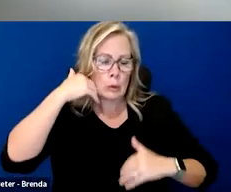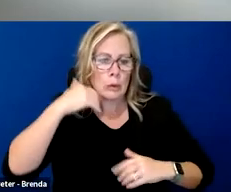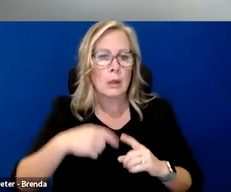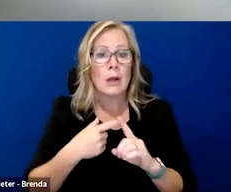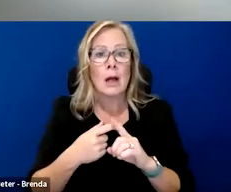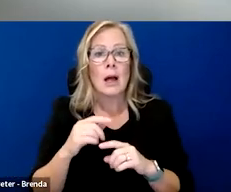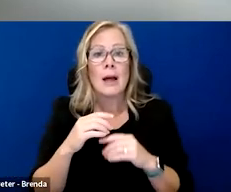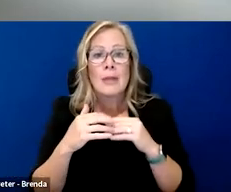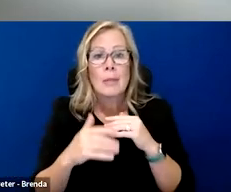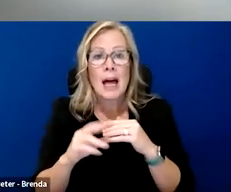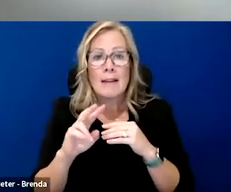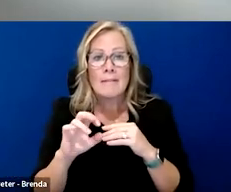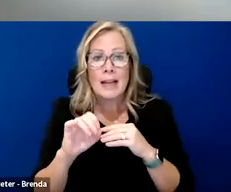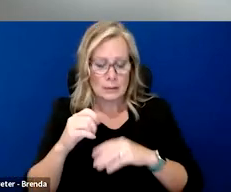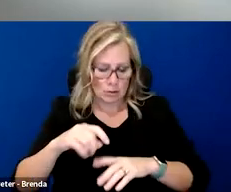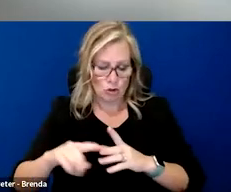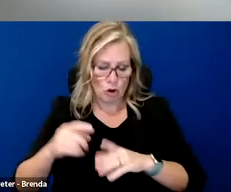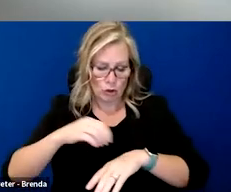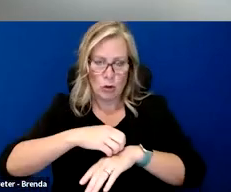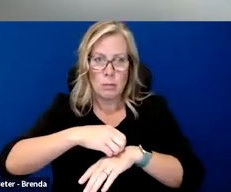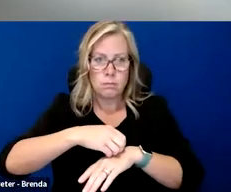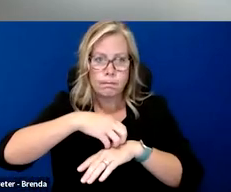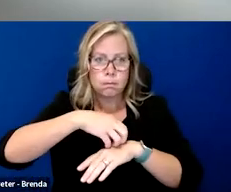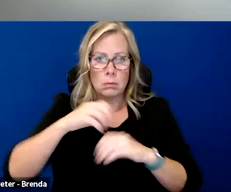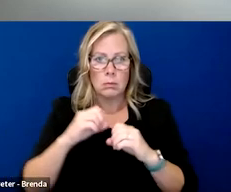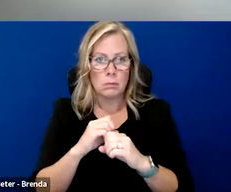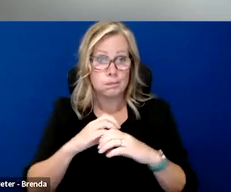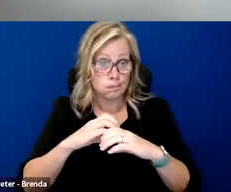skin dilate or open up so that we can